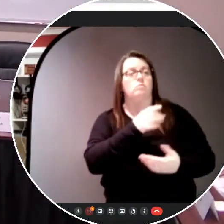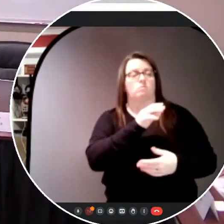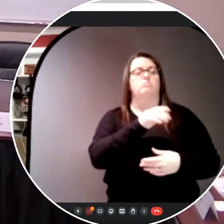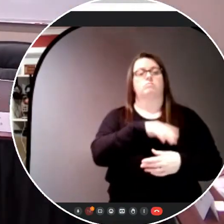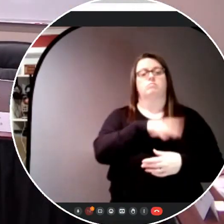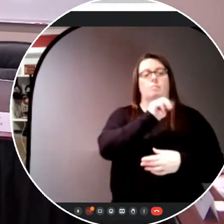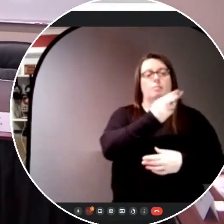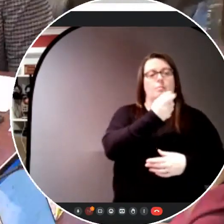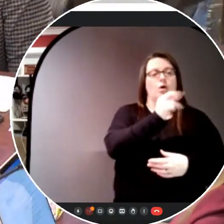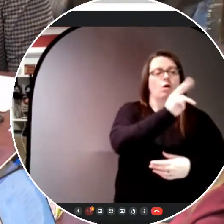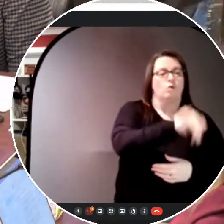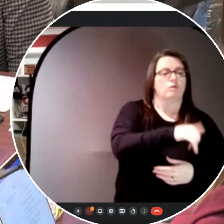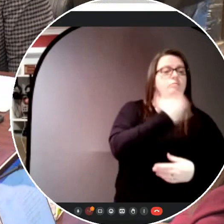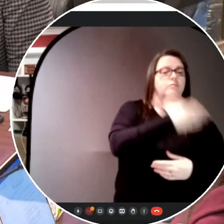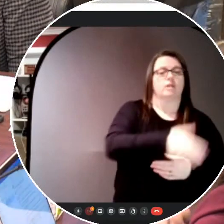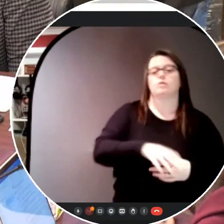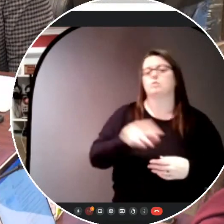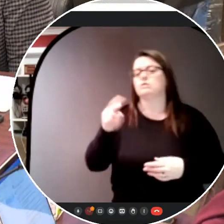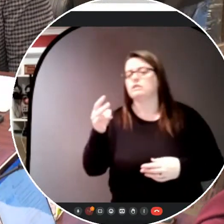I get a seconder?